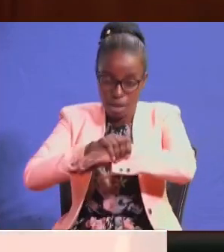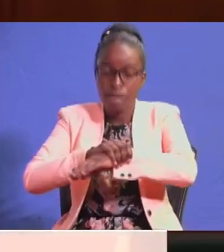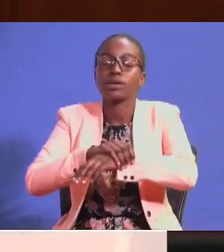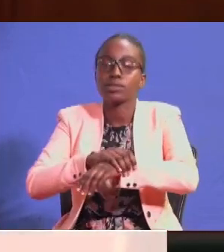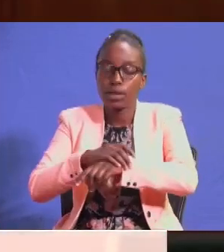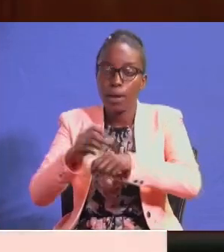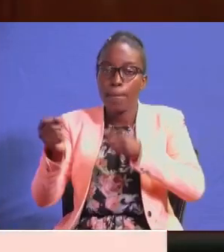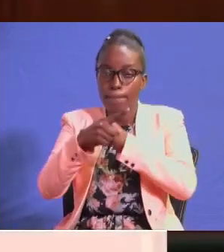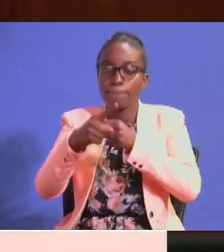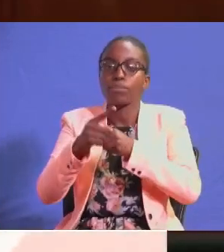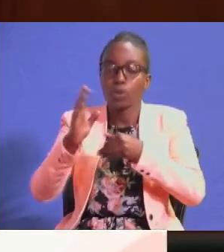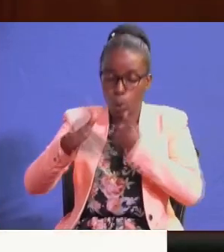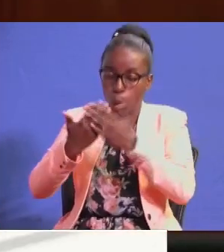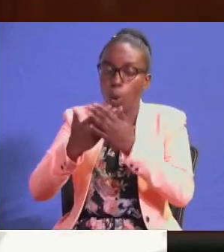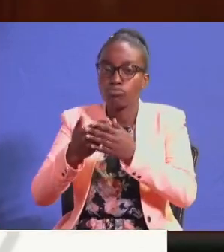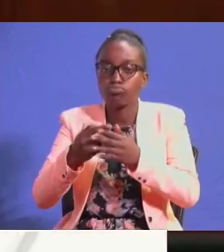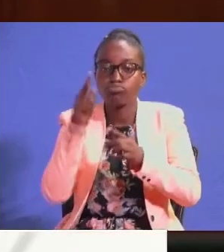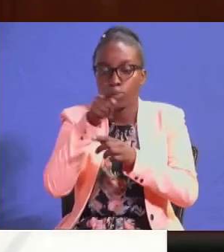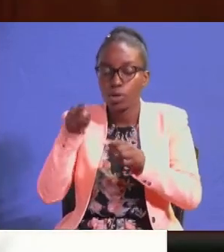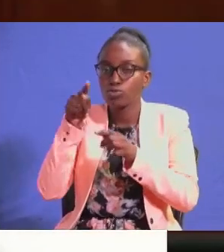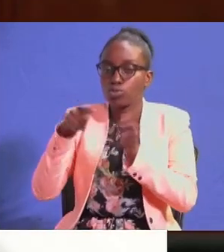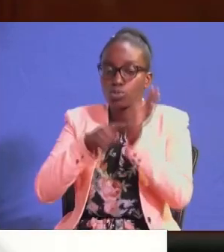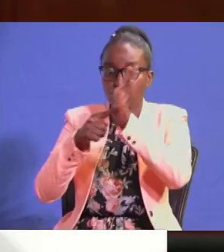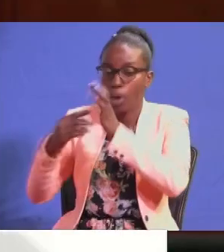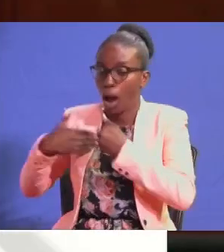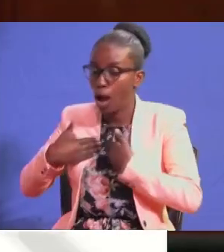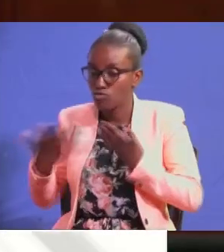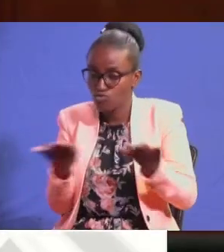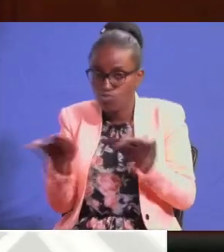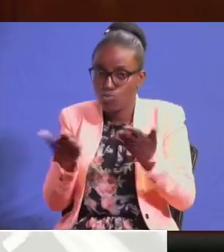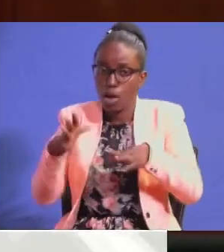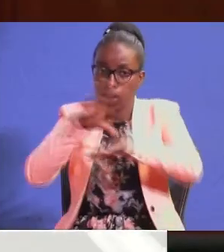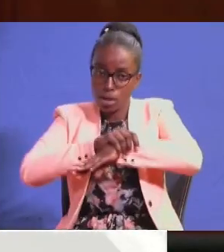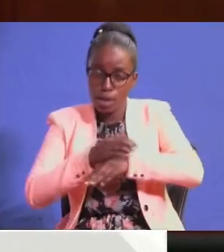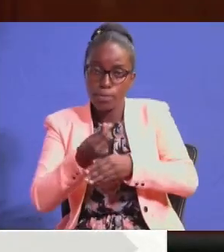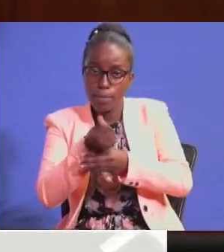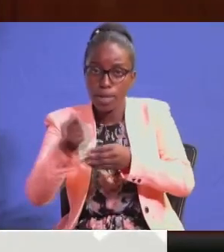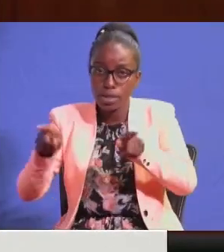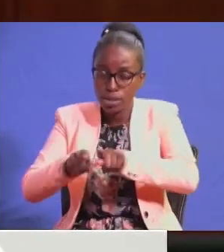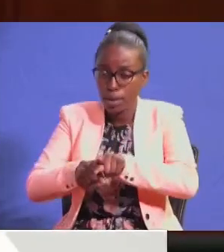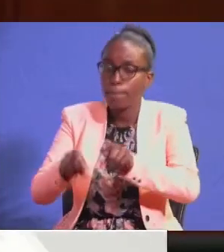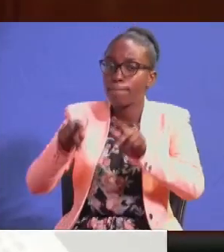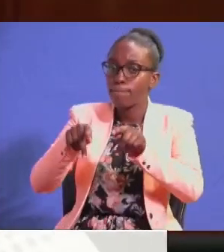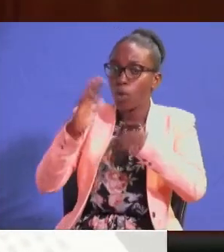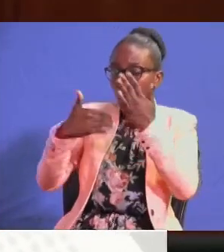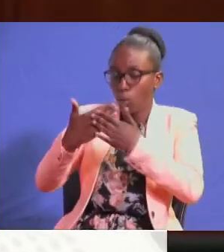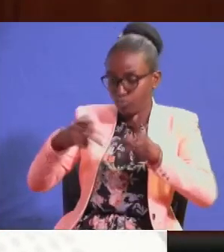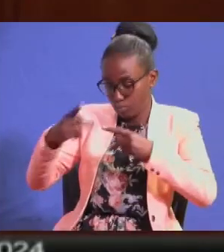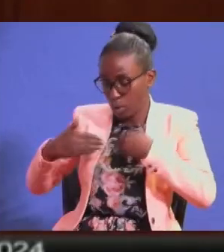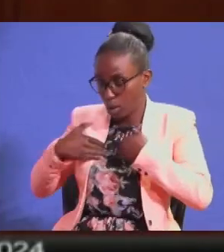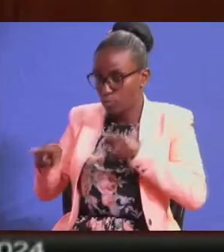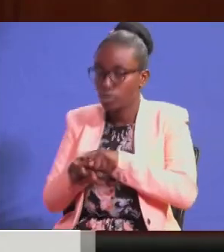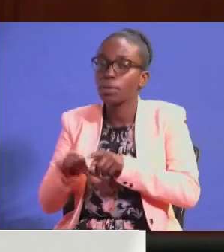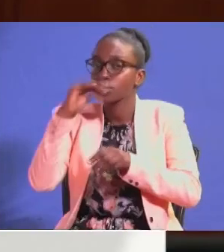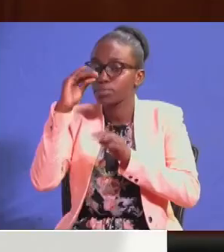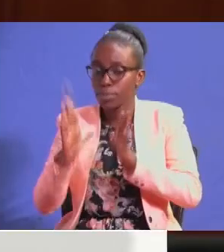and therefore he needs to show where he got the money to amass these properties. Mr. Speaker, in